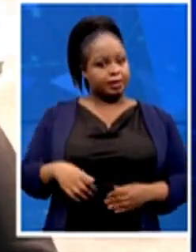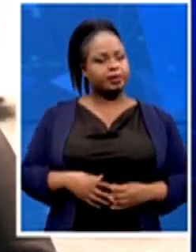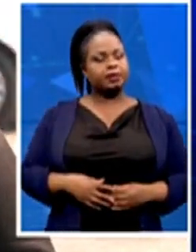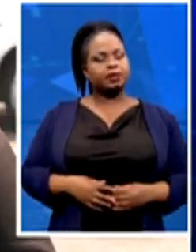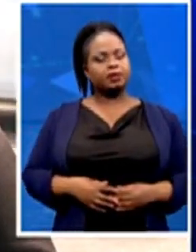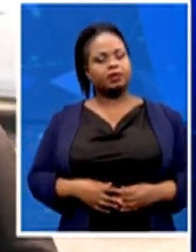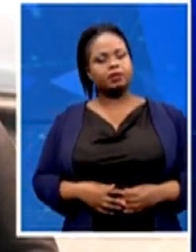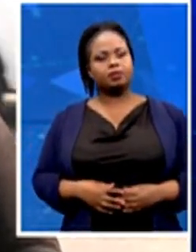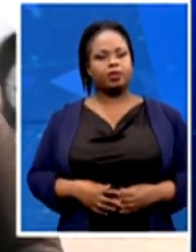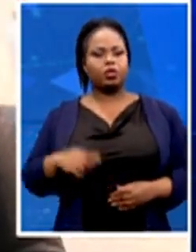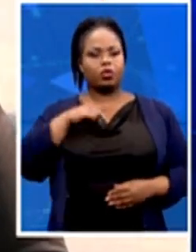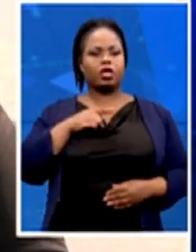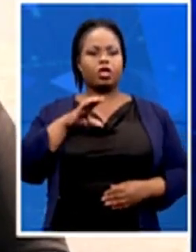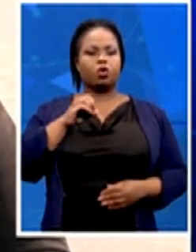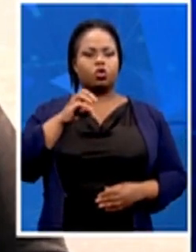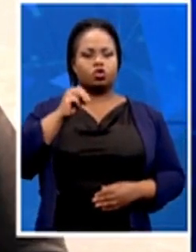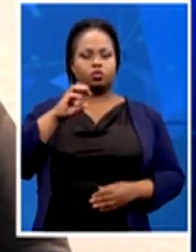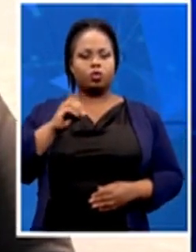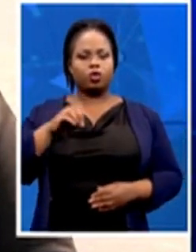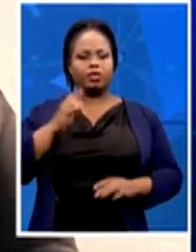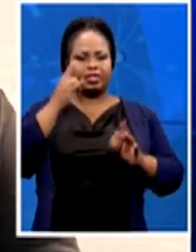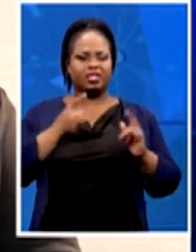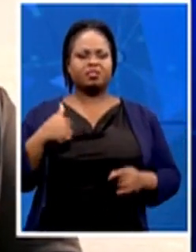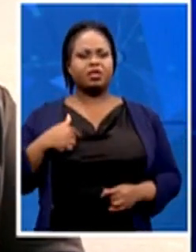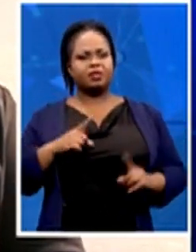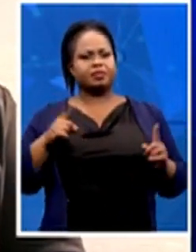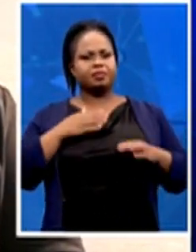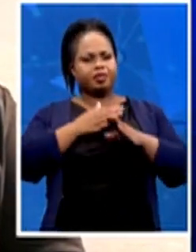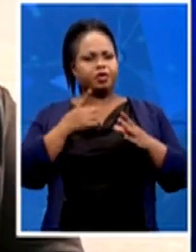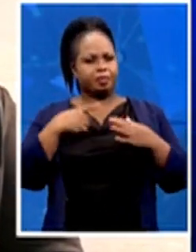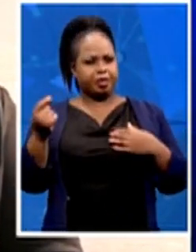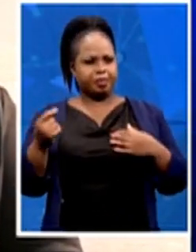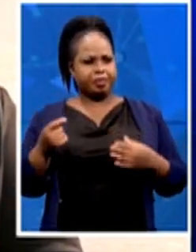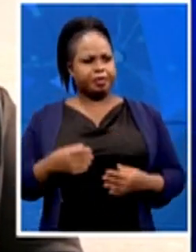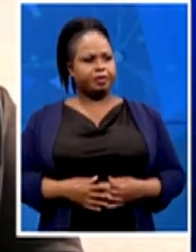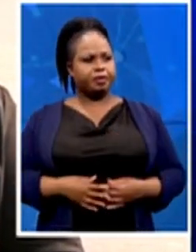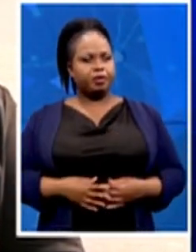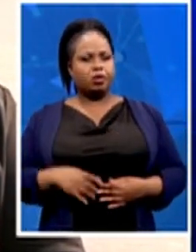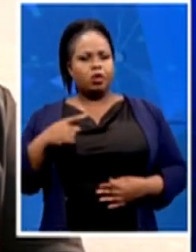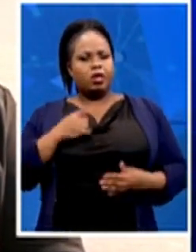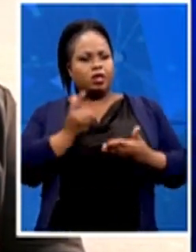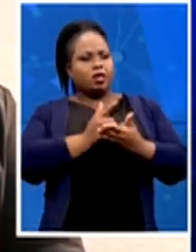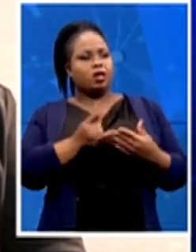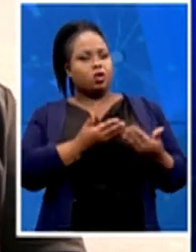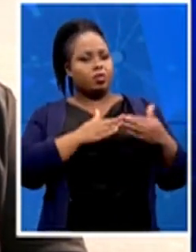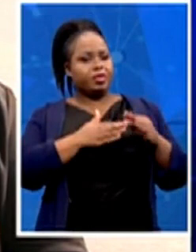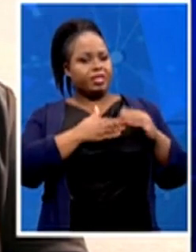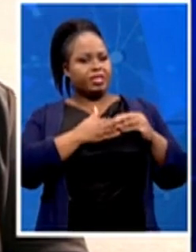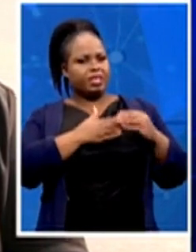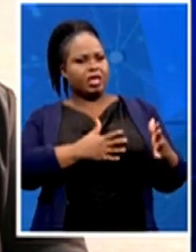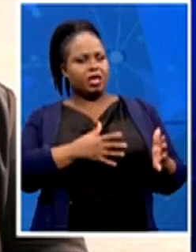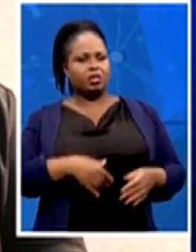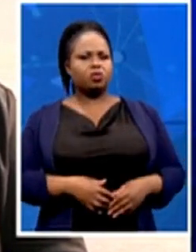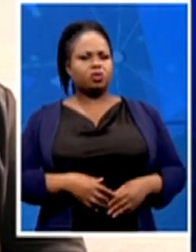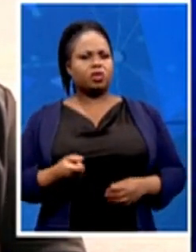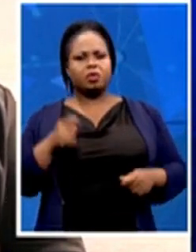City. But just before I let you go, Mbali, we've just spoken to a community leader there, so what's the general mood in Cosmo